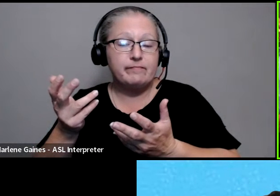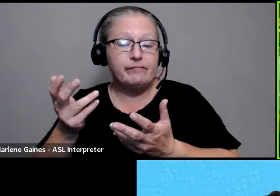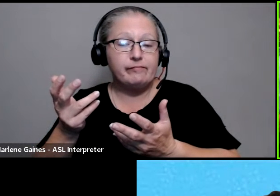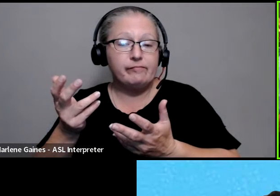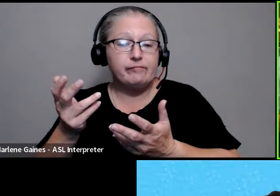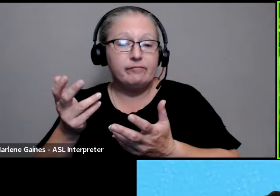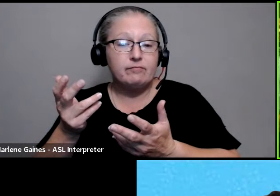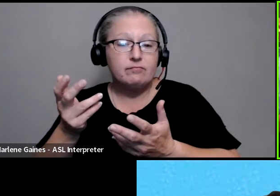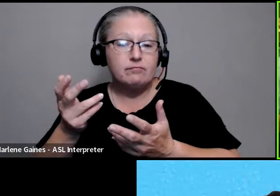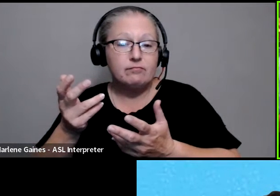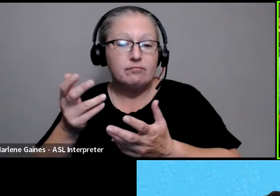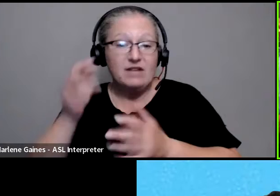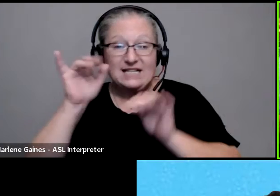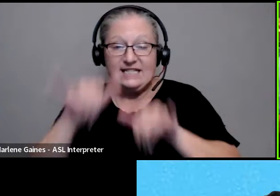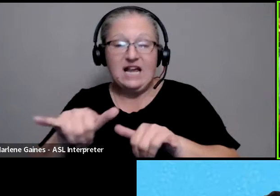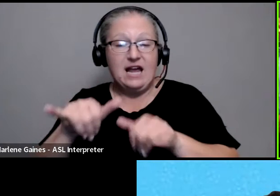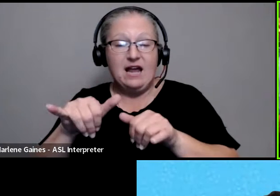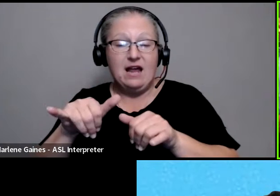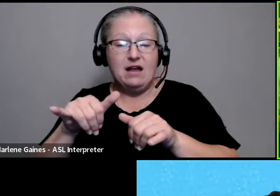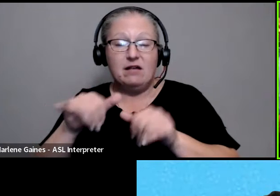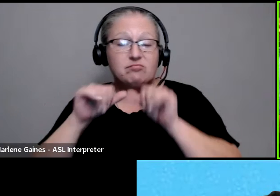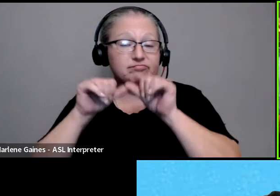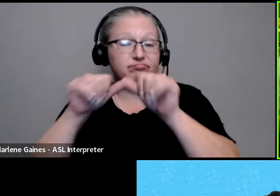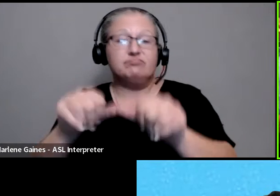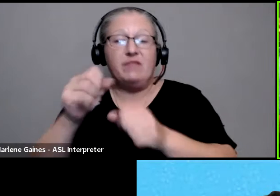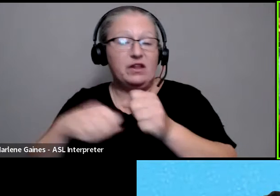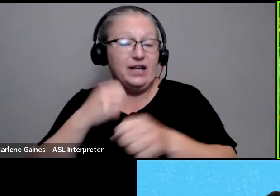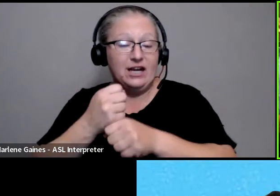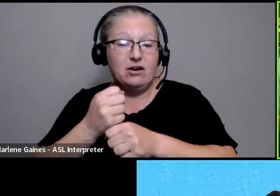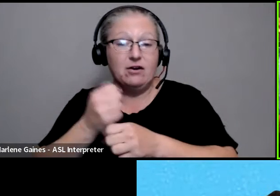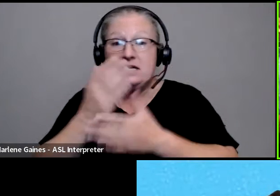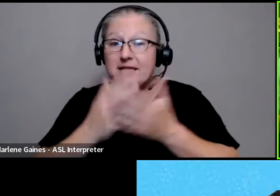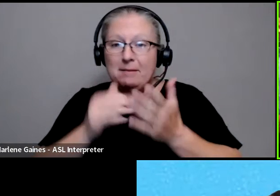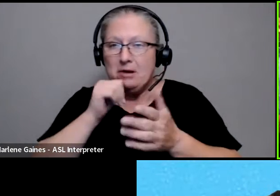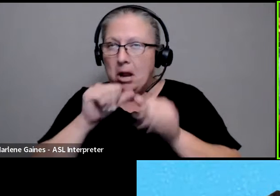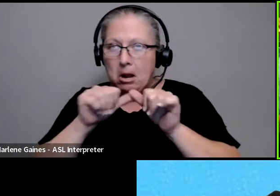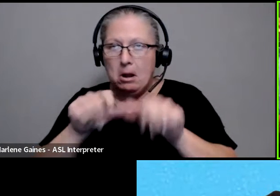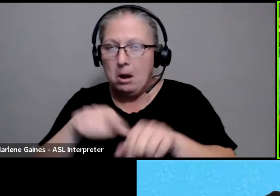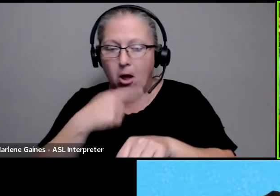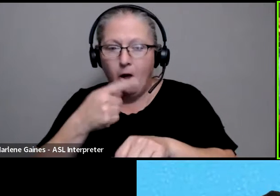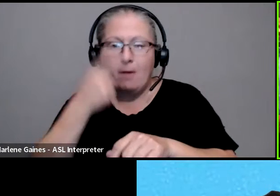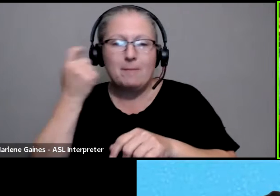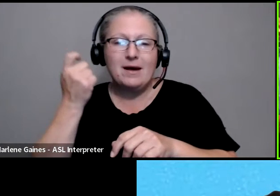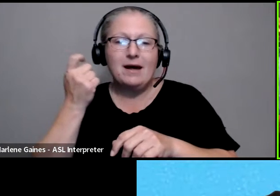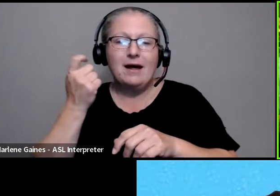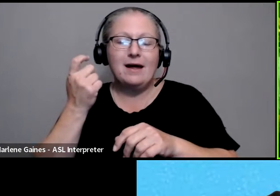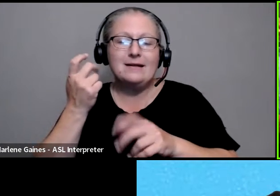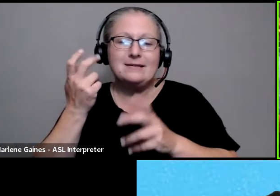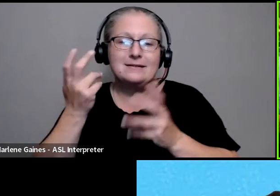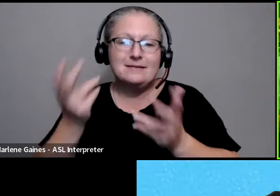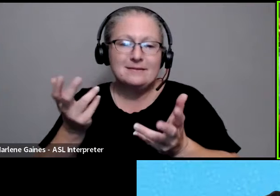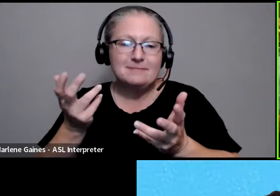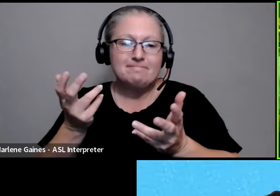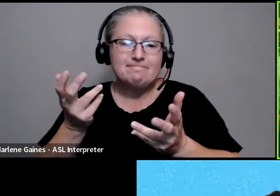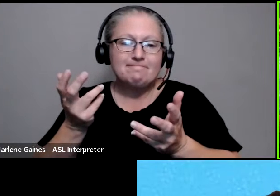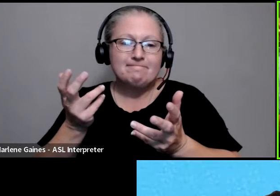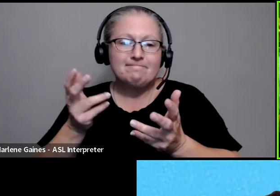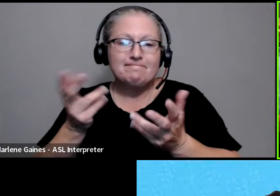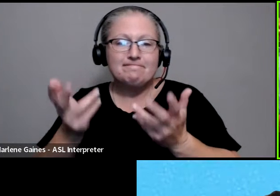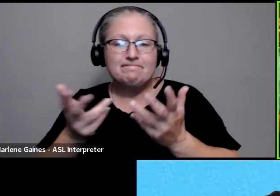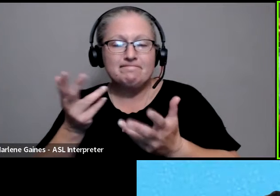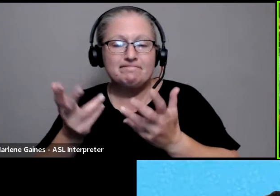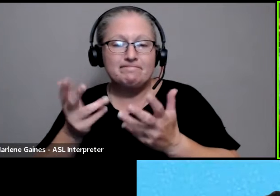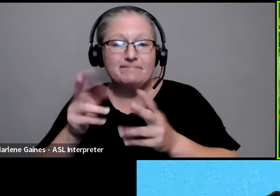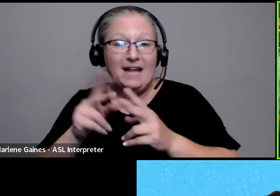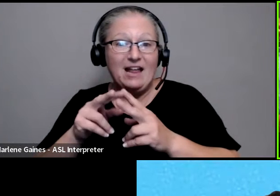them throughout their years. Some don't last that long because they either